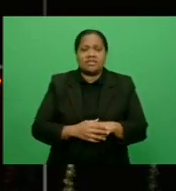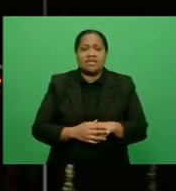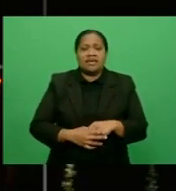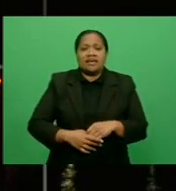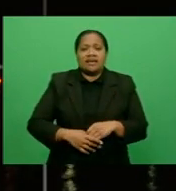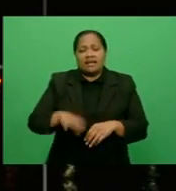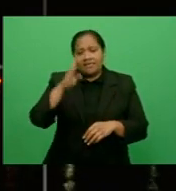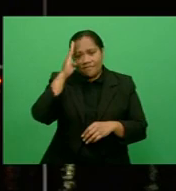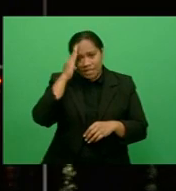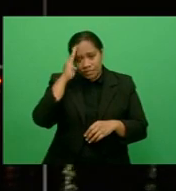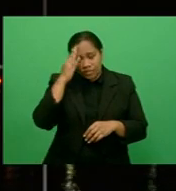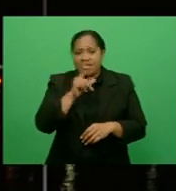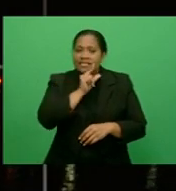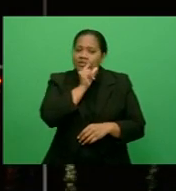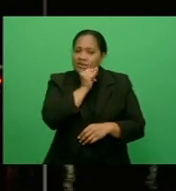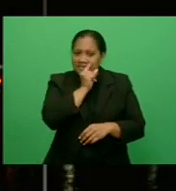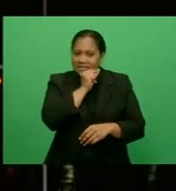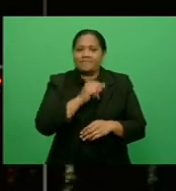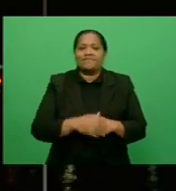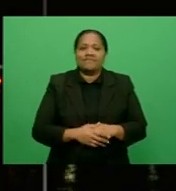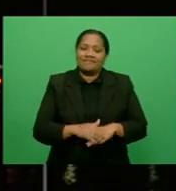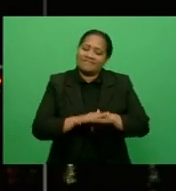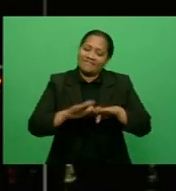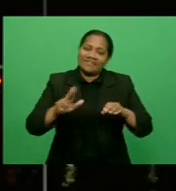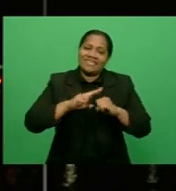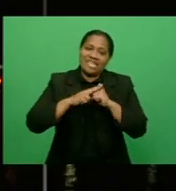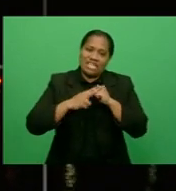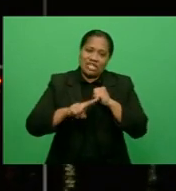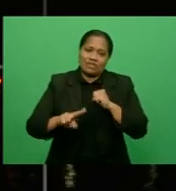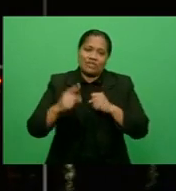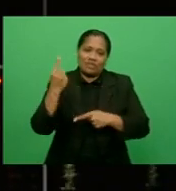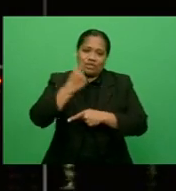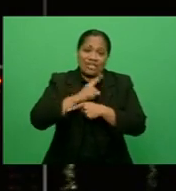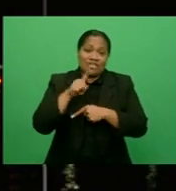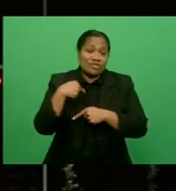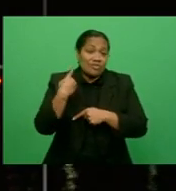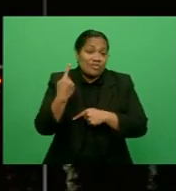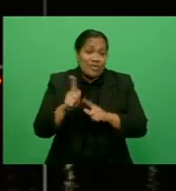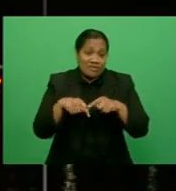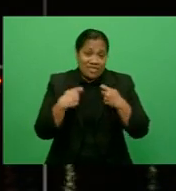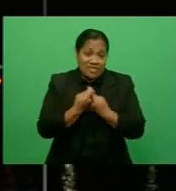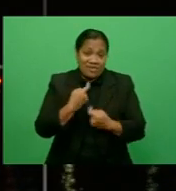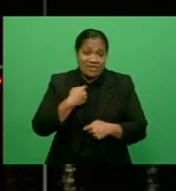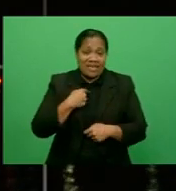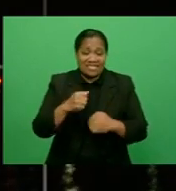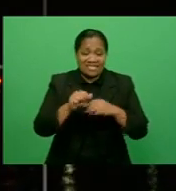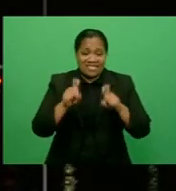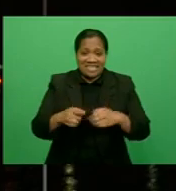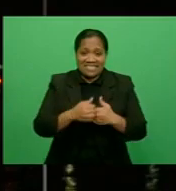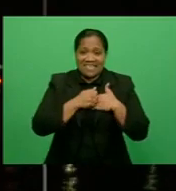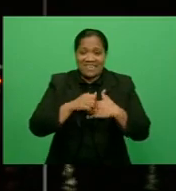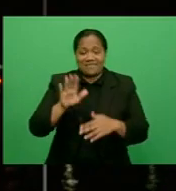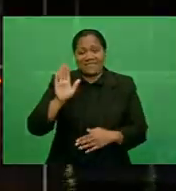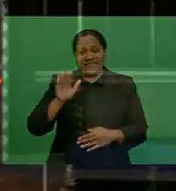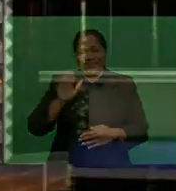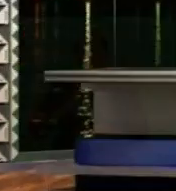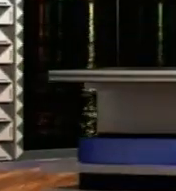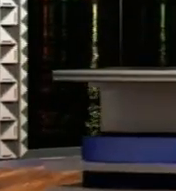page at fbc underscore news that's your news for tonight until tomorrow from the team and I stay safe bye for now